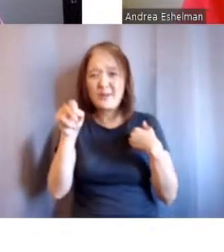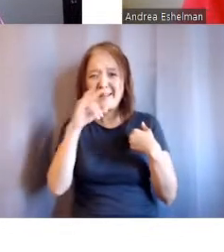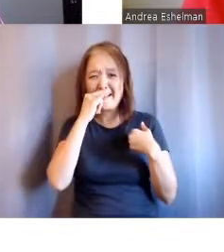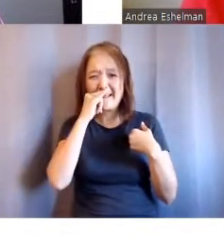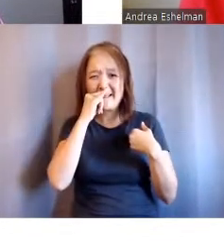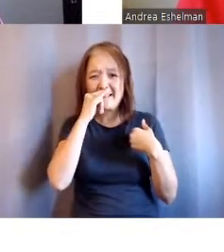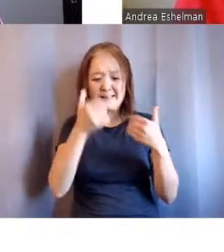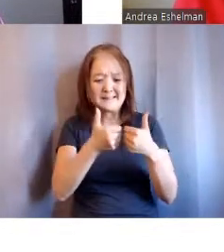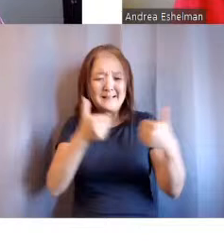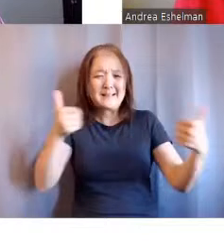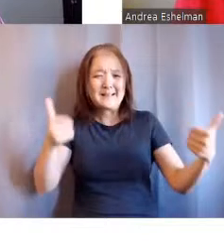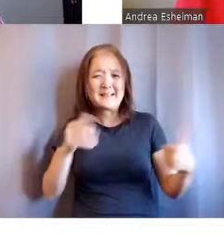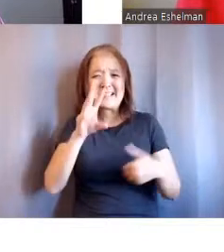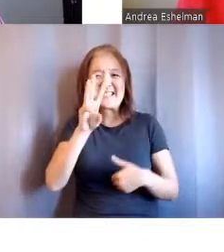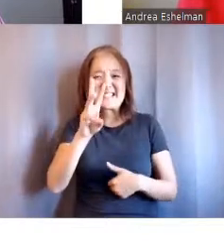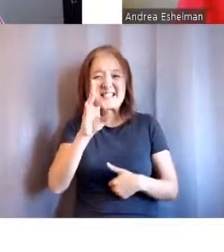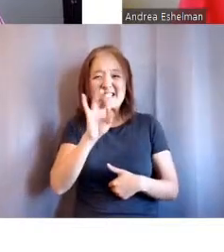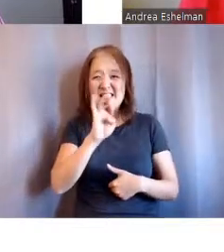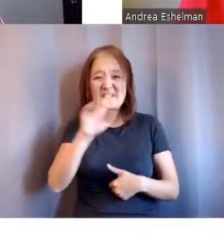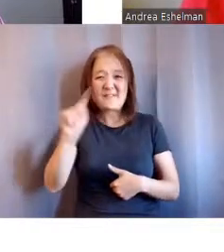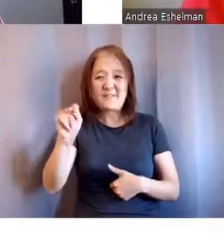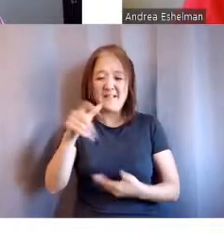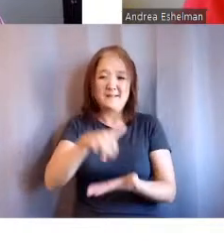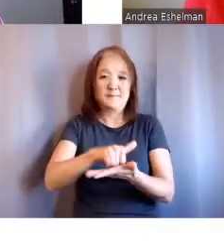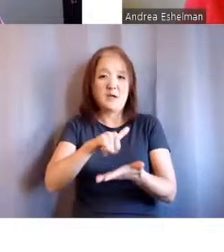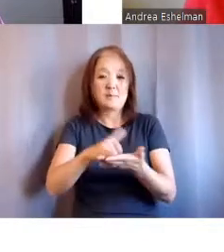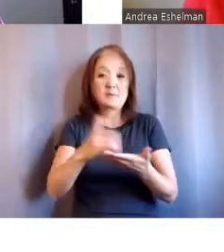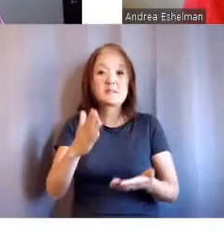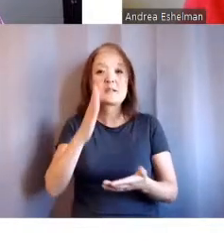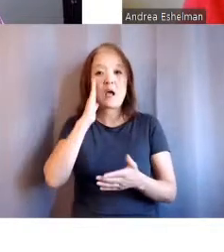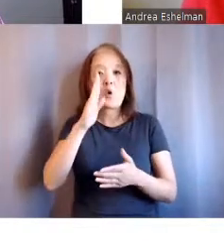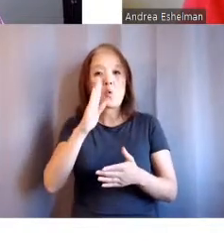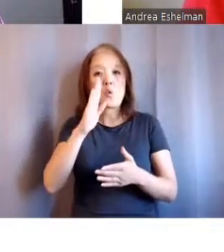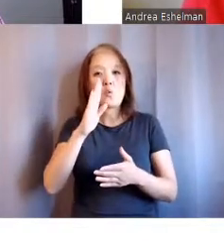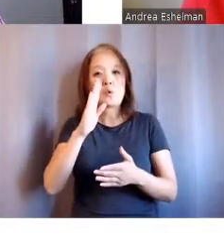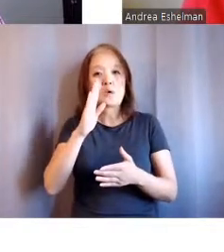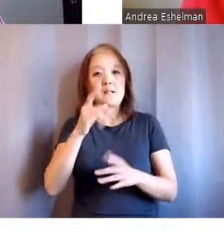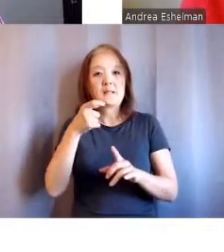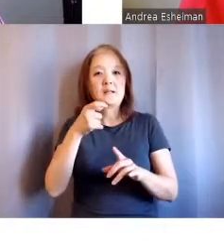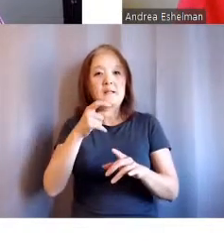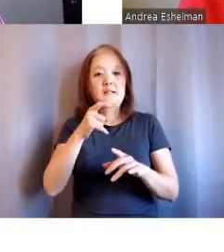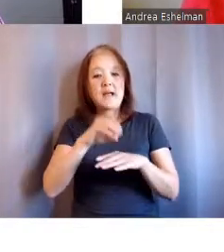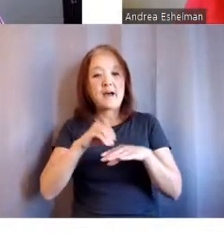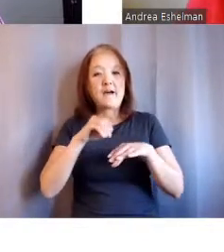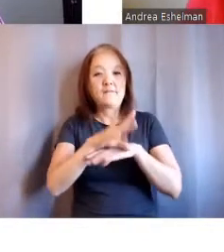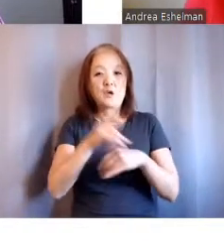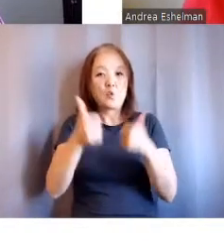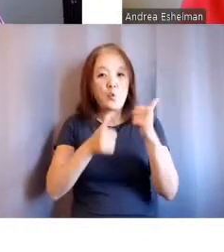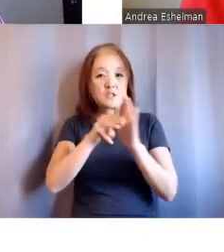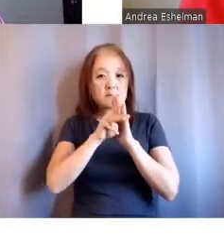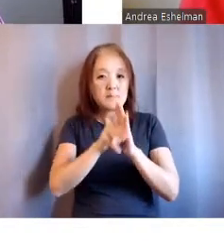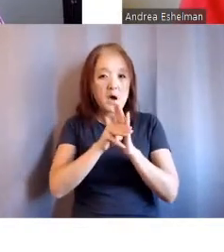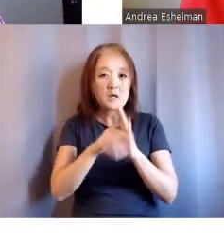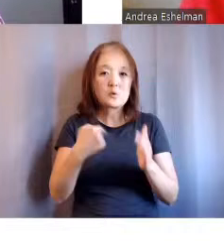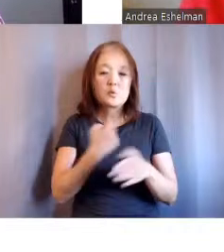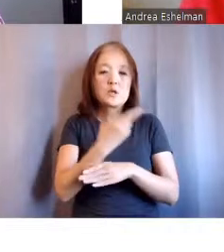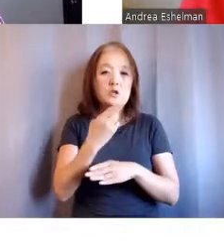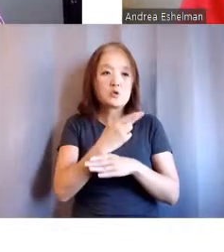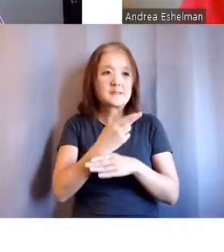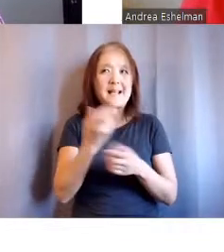So we know that that is going to affect the model that we use and how many bodies are in a